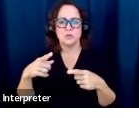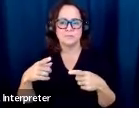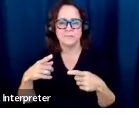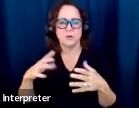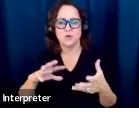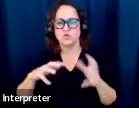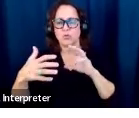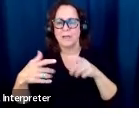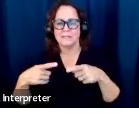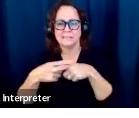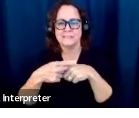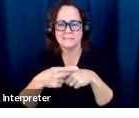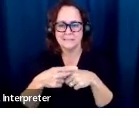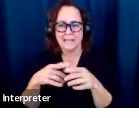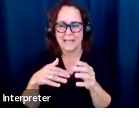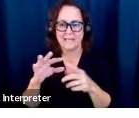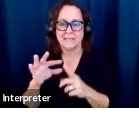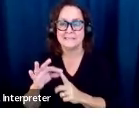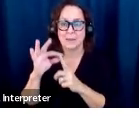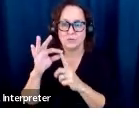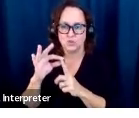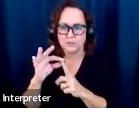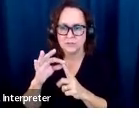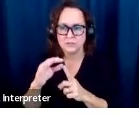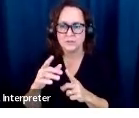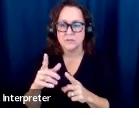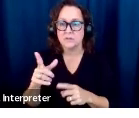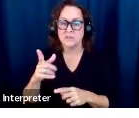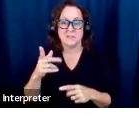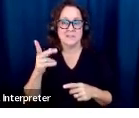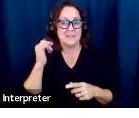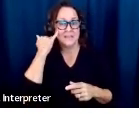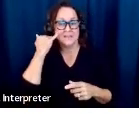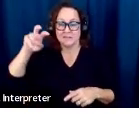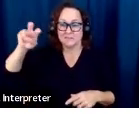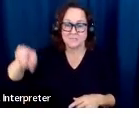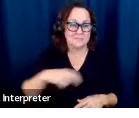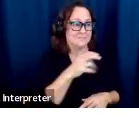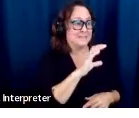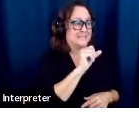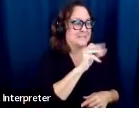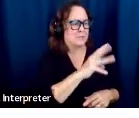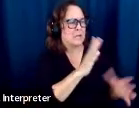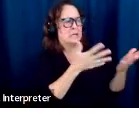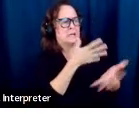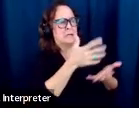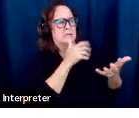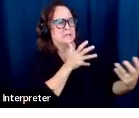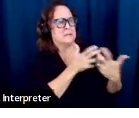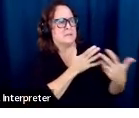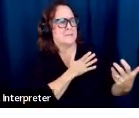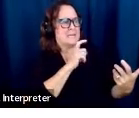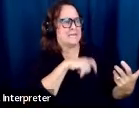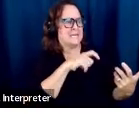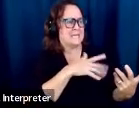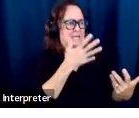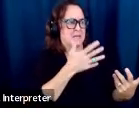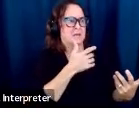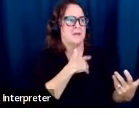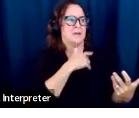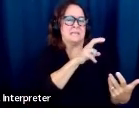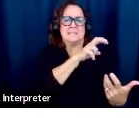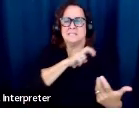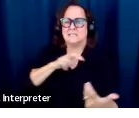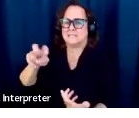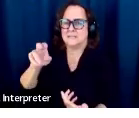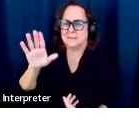are not being met currently. And my understanding, KDADS, please correct me if I'm wrong, is that that policy will still be available if